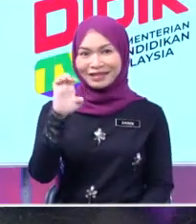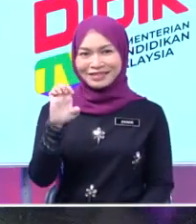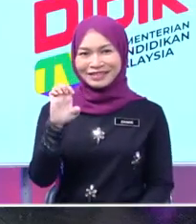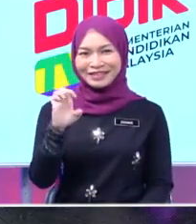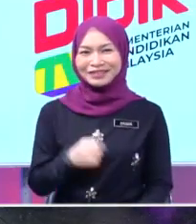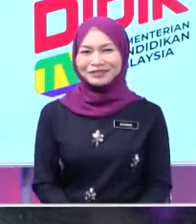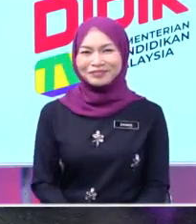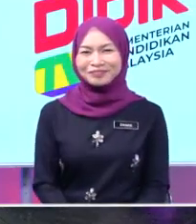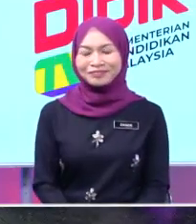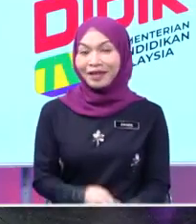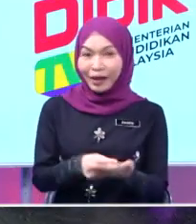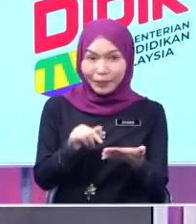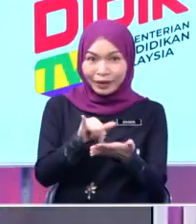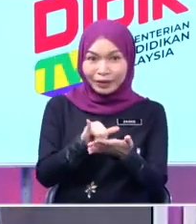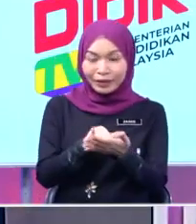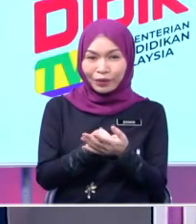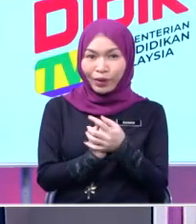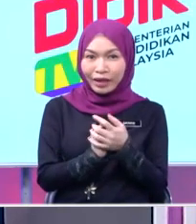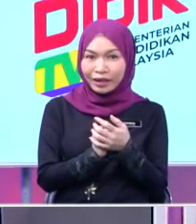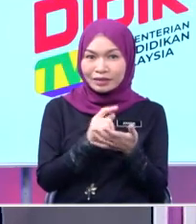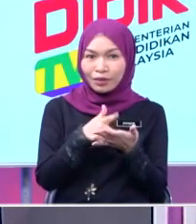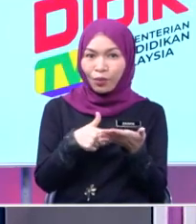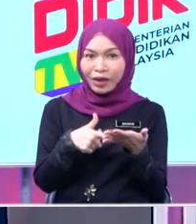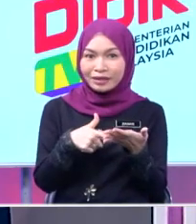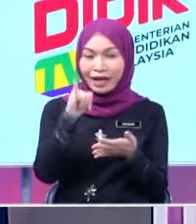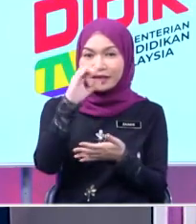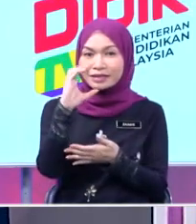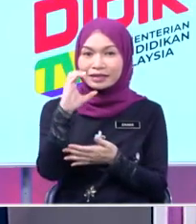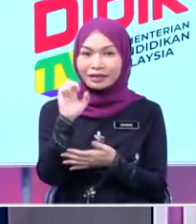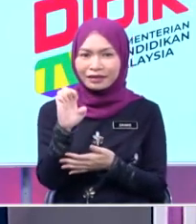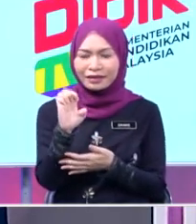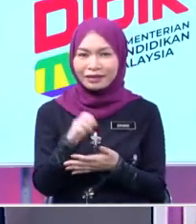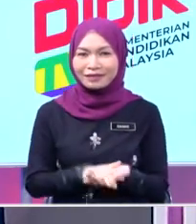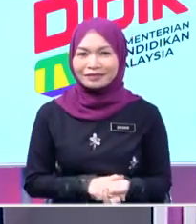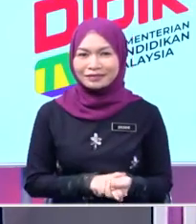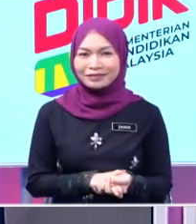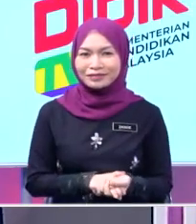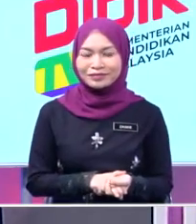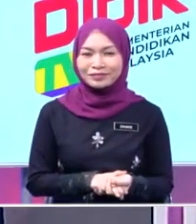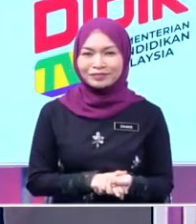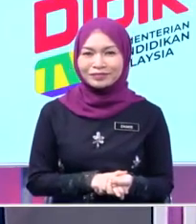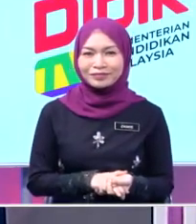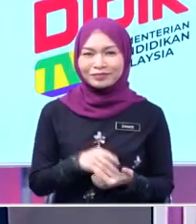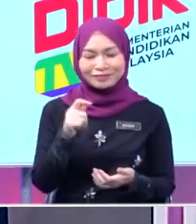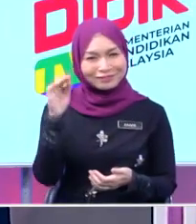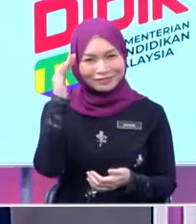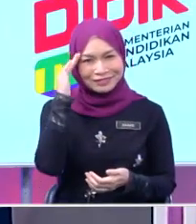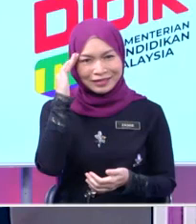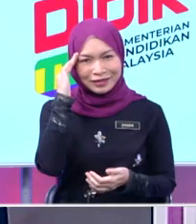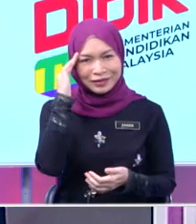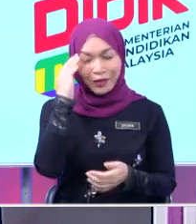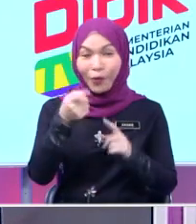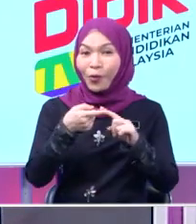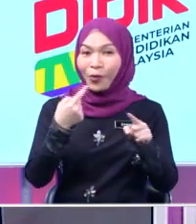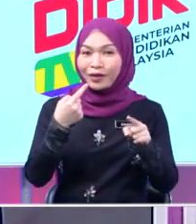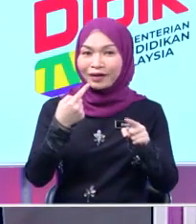okay. Instead of me talking about it, let's ask my pupils, because they have been exposed to this since last year when